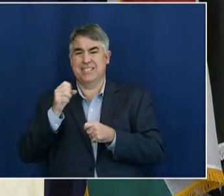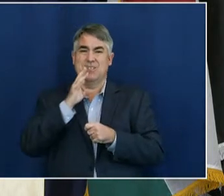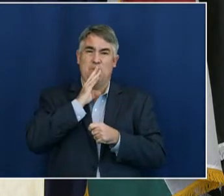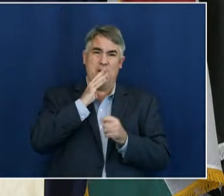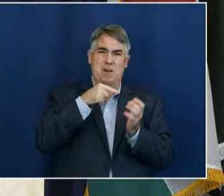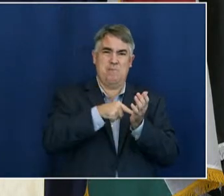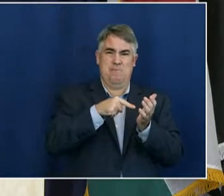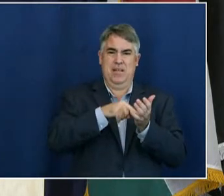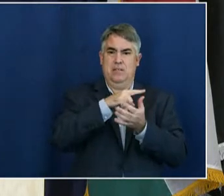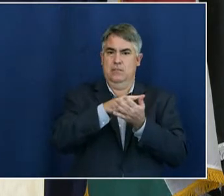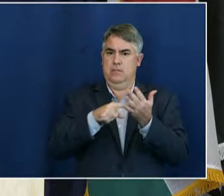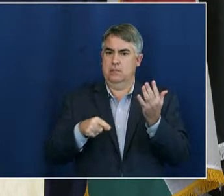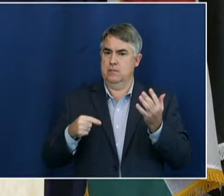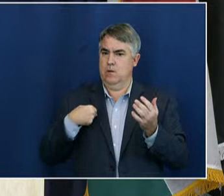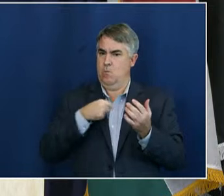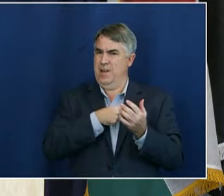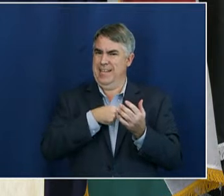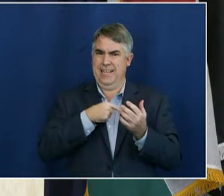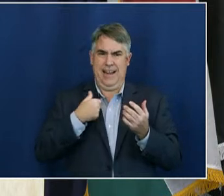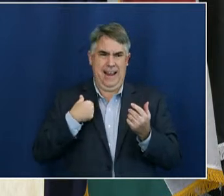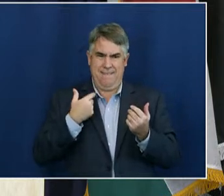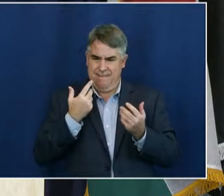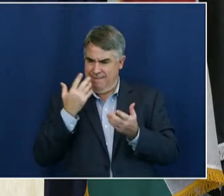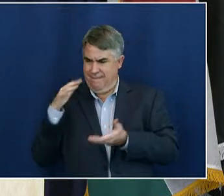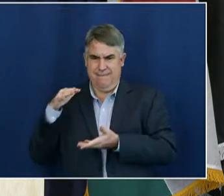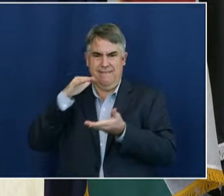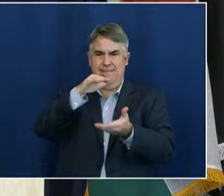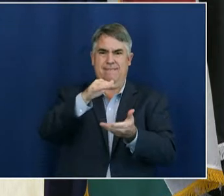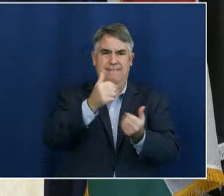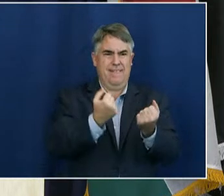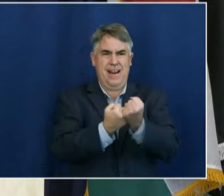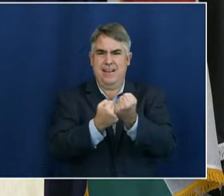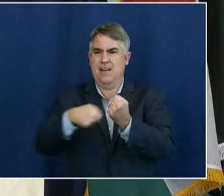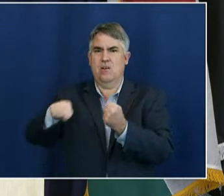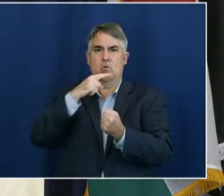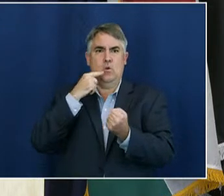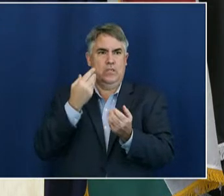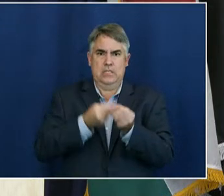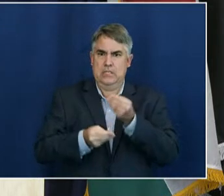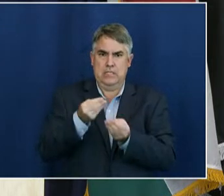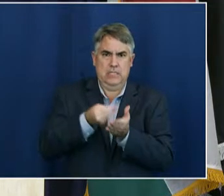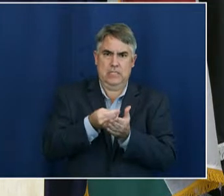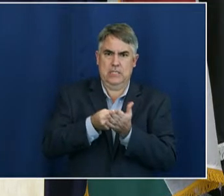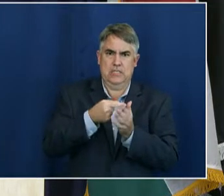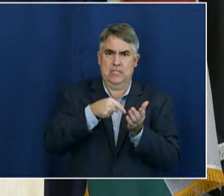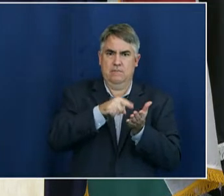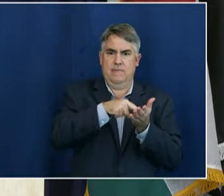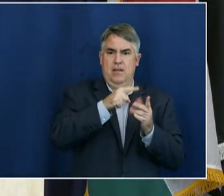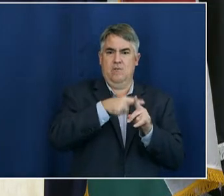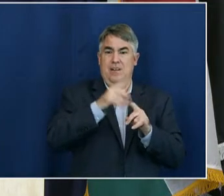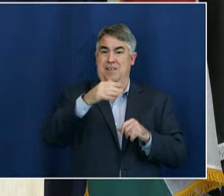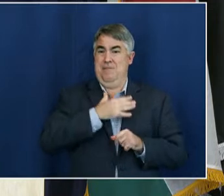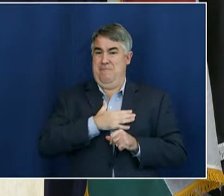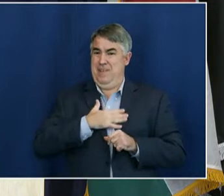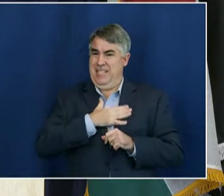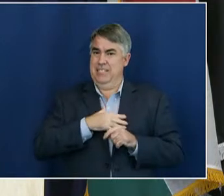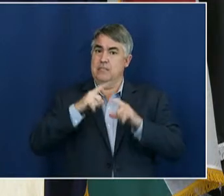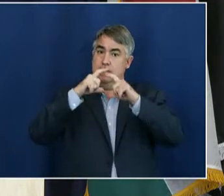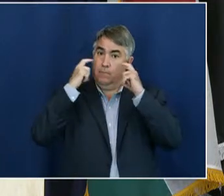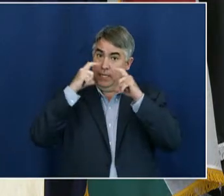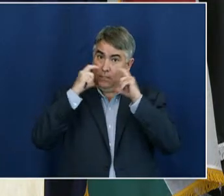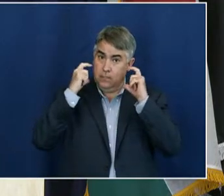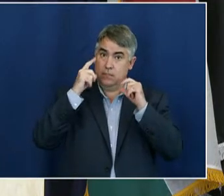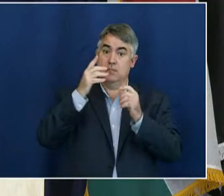we help support our communities the best we can. So we absolutely ask everyone to continue wearing their mask, practice physical distancing, wash your